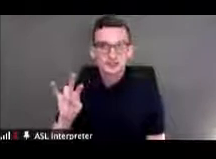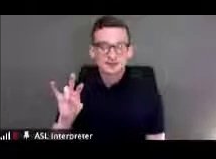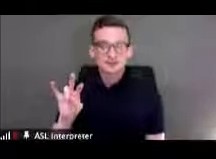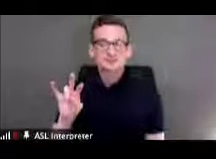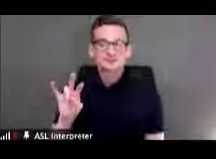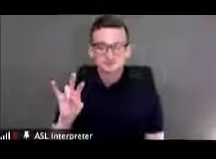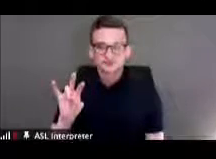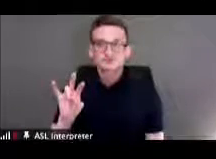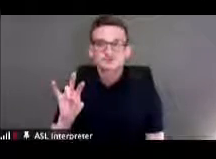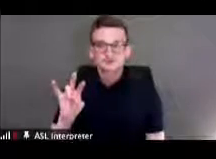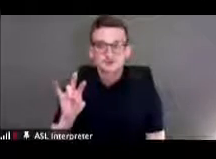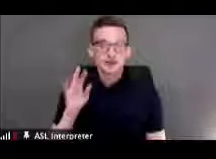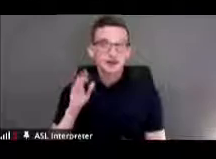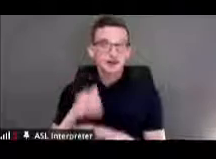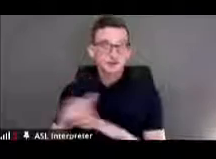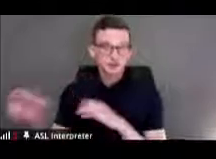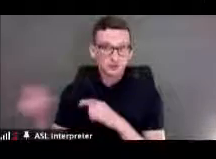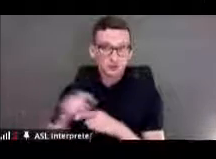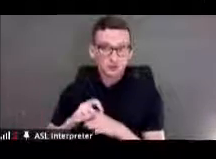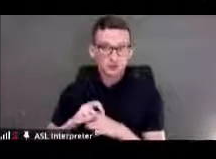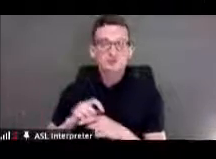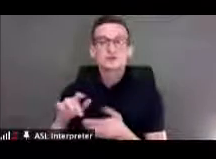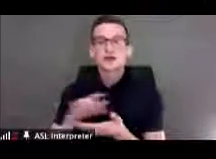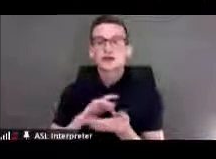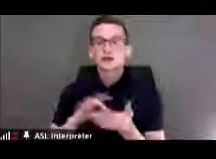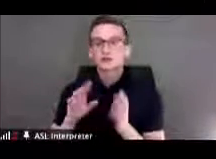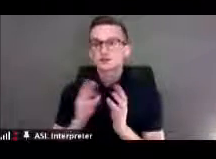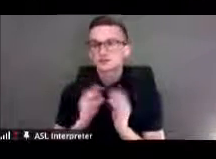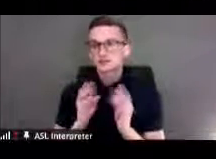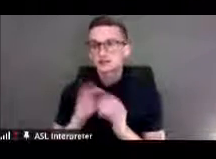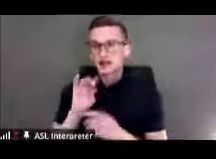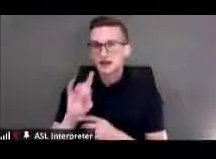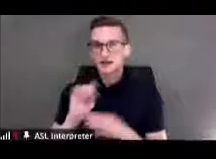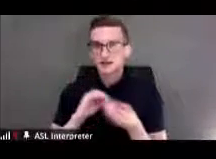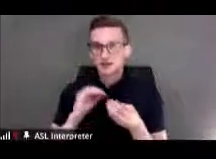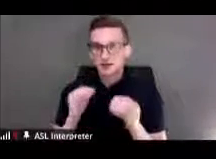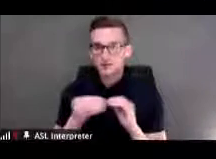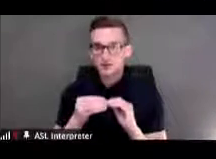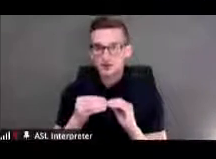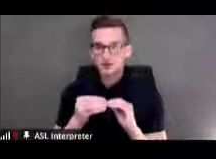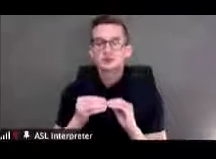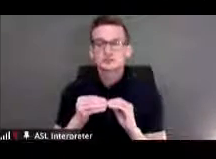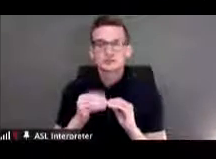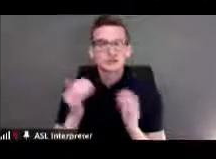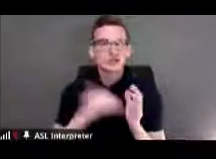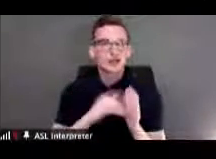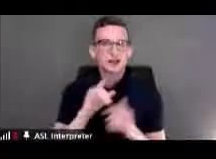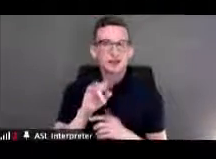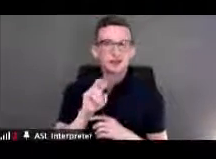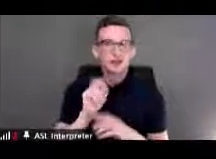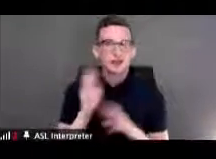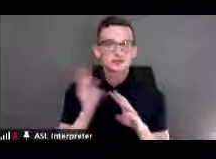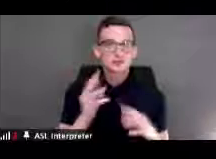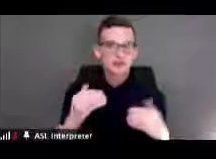877-853-5247. When prompted to enter the meeting ID number provided on the live stream feed, it is